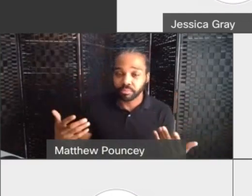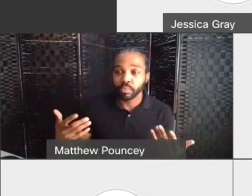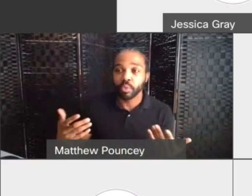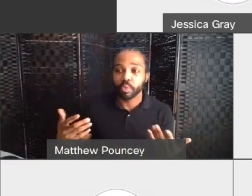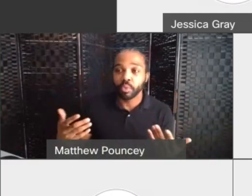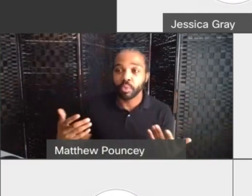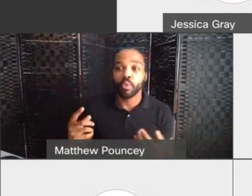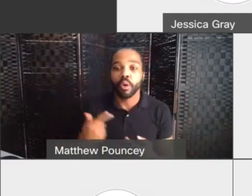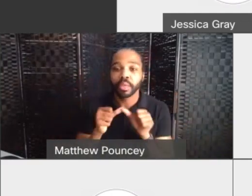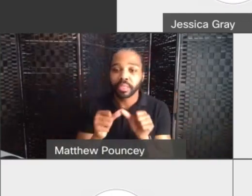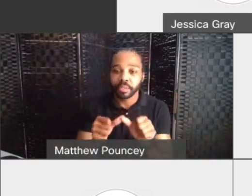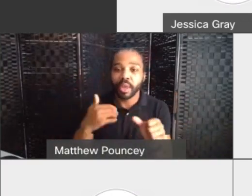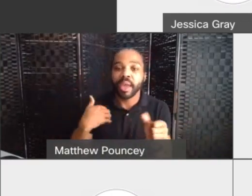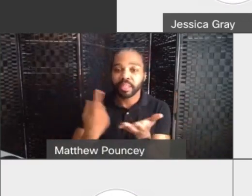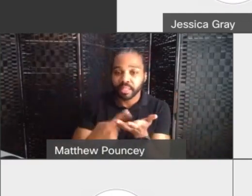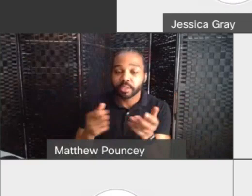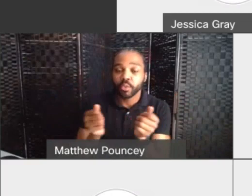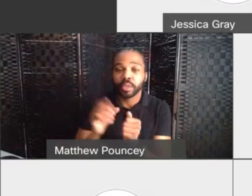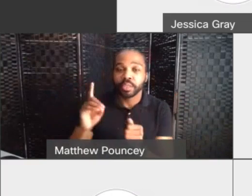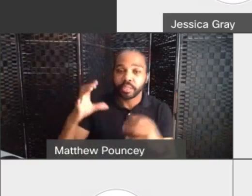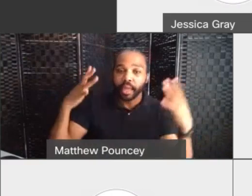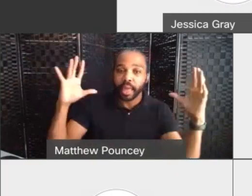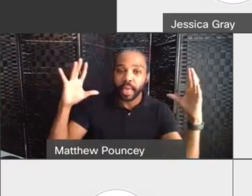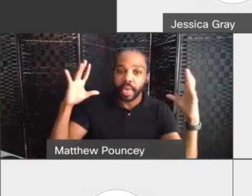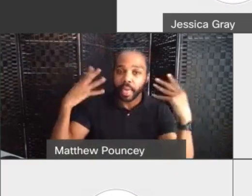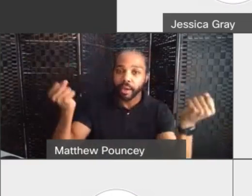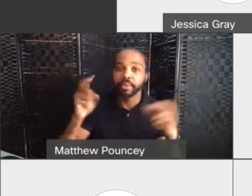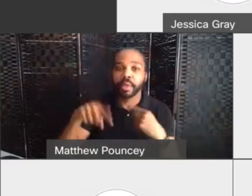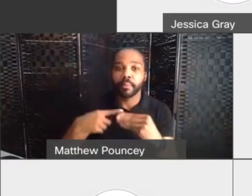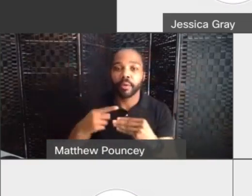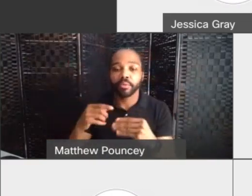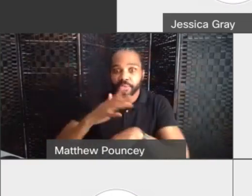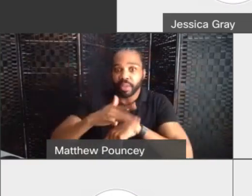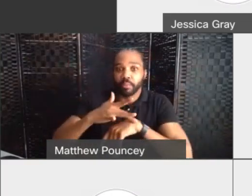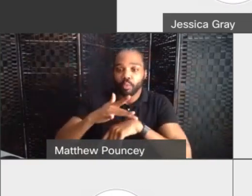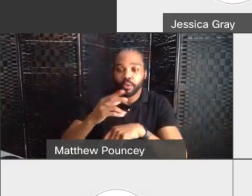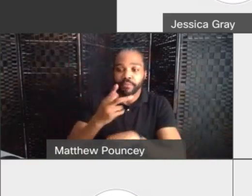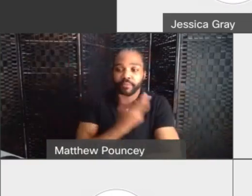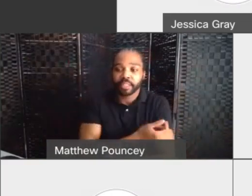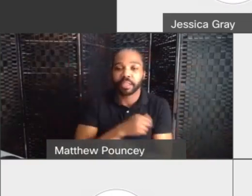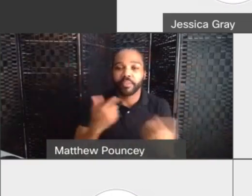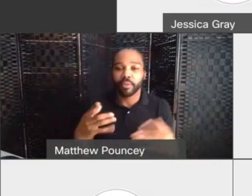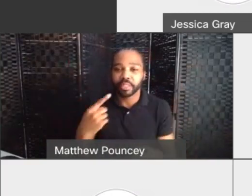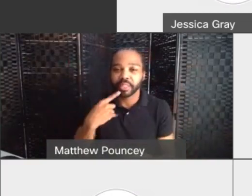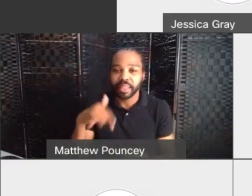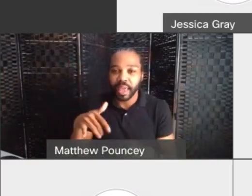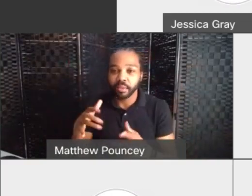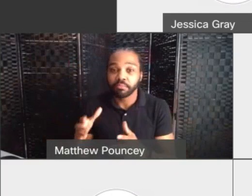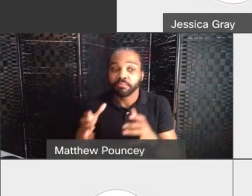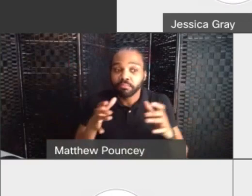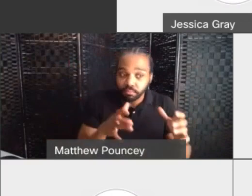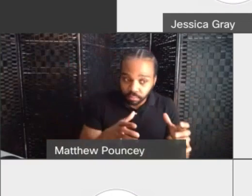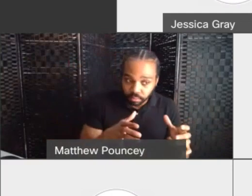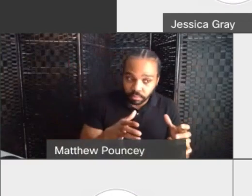have discussions with DC Health about the availability of vaccine. As I said, it gets set aside and then we do a